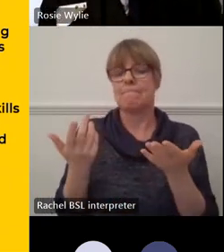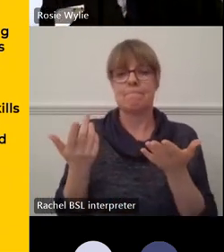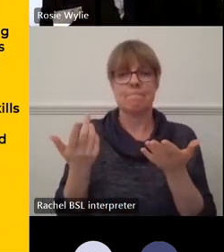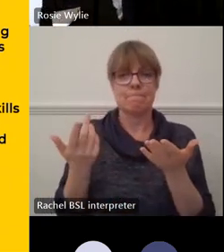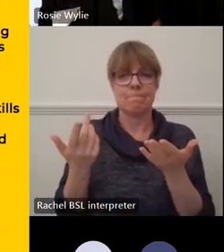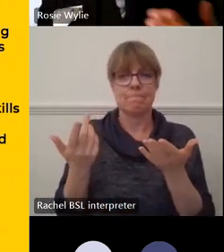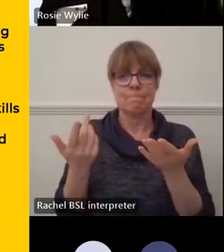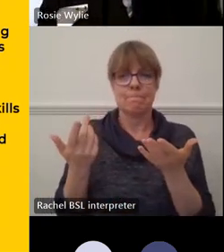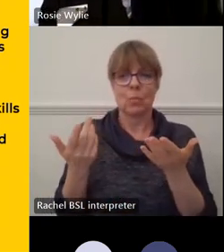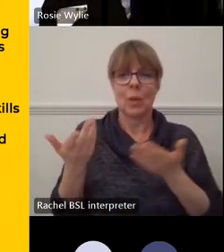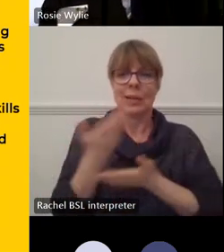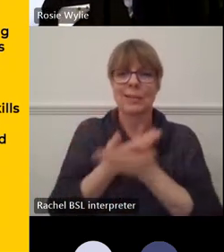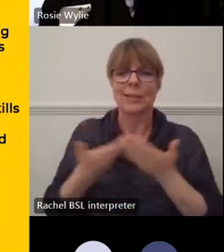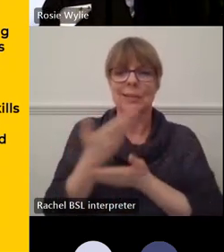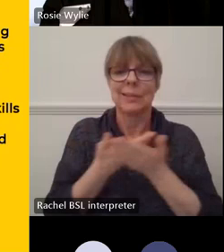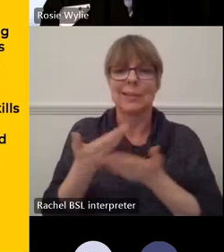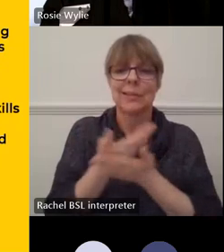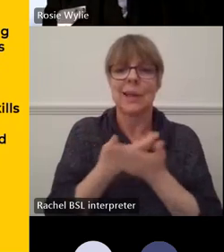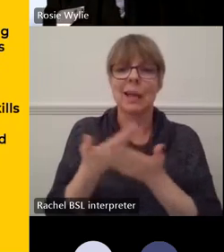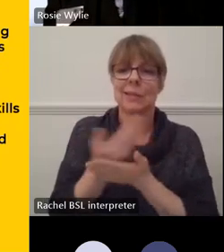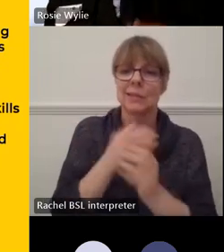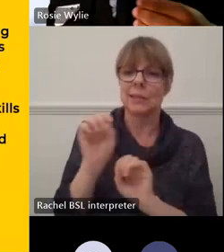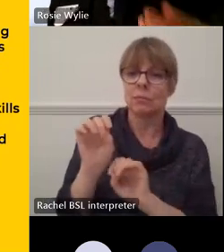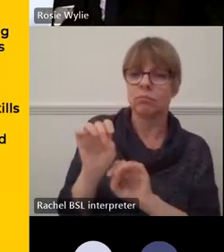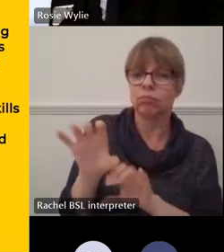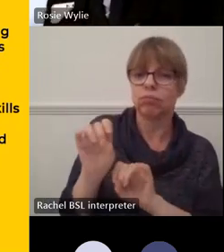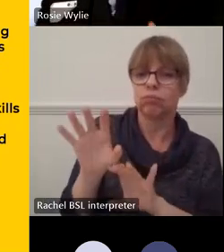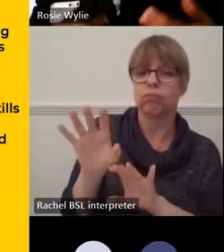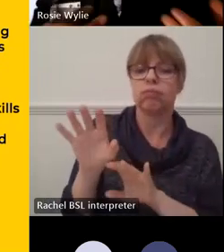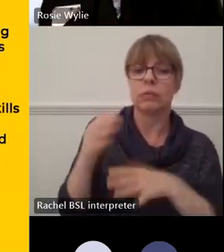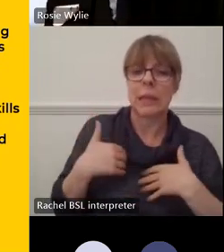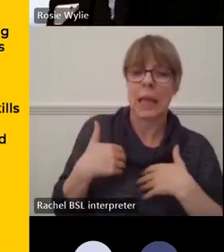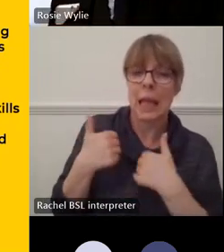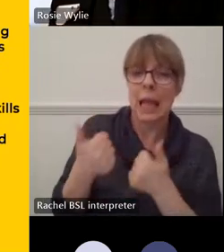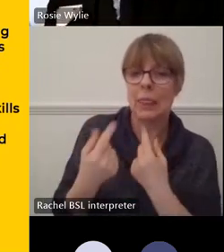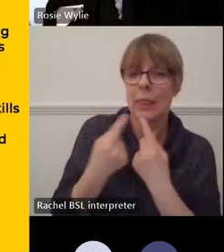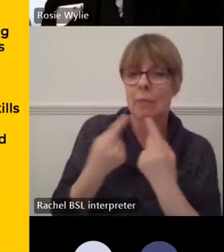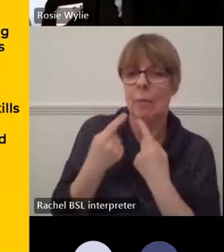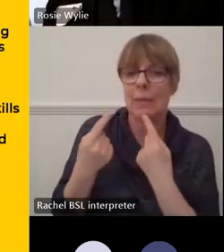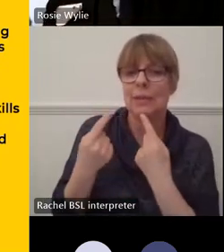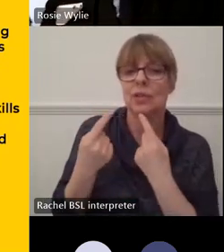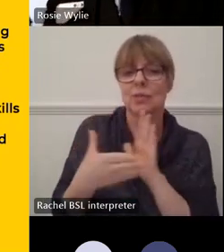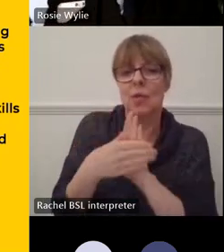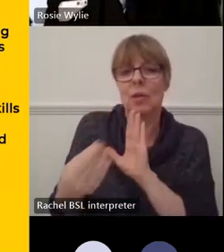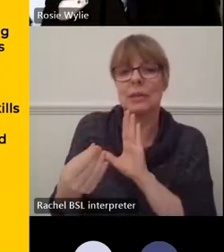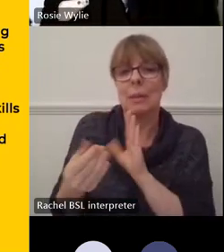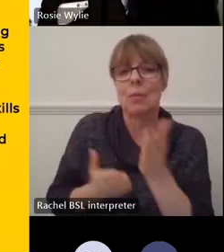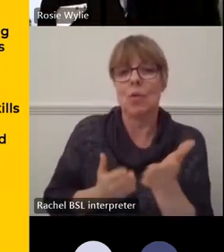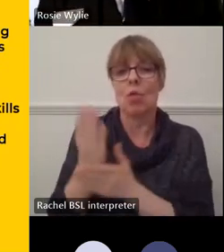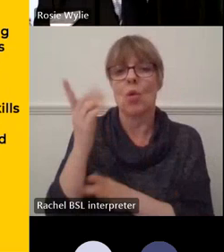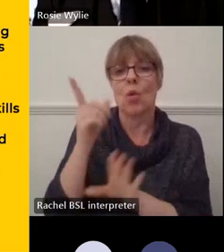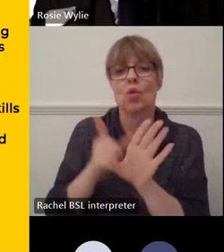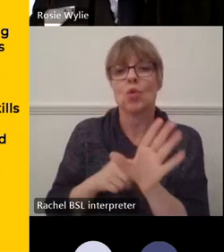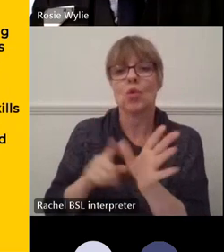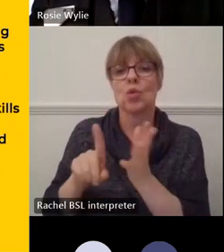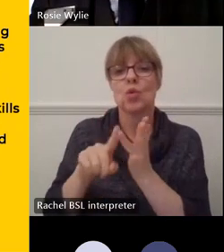in Yoruba to the community for better understanding. People can know how to access. If there was something that she was going to talk about in